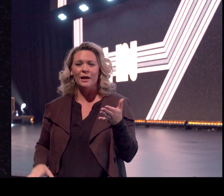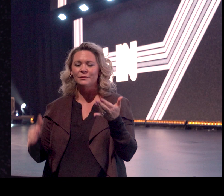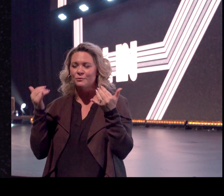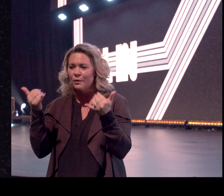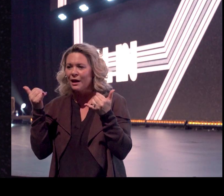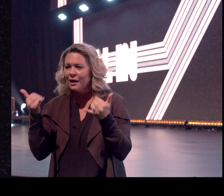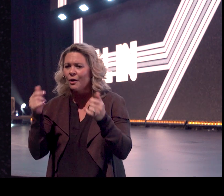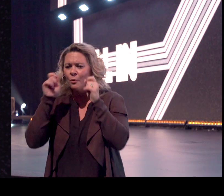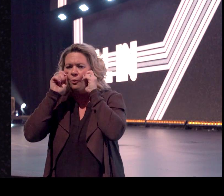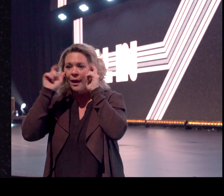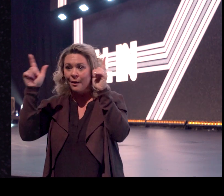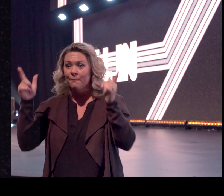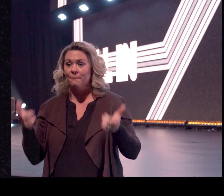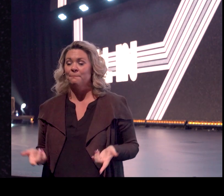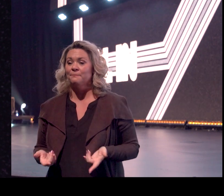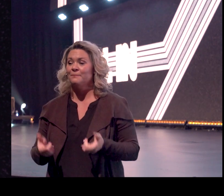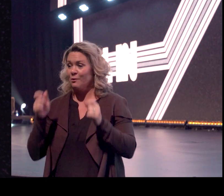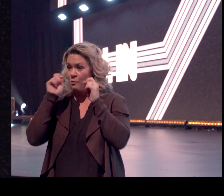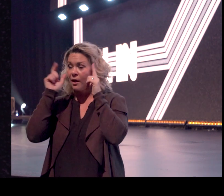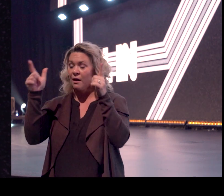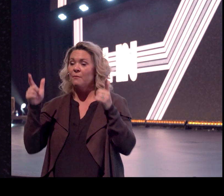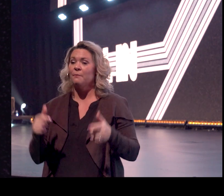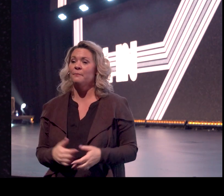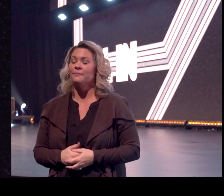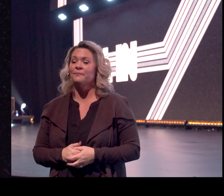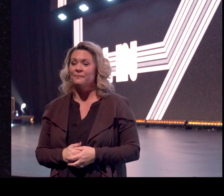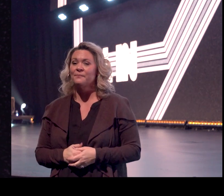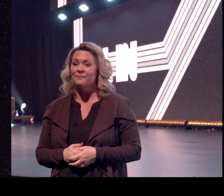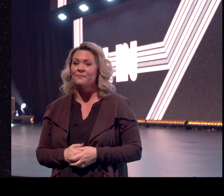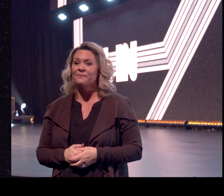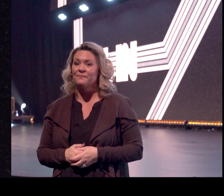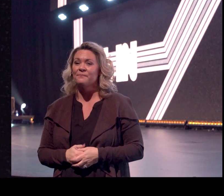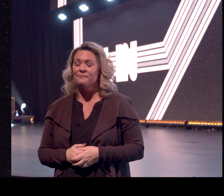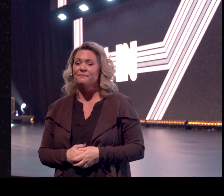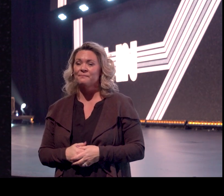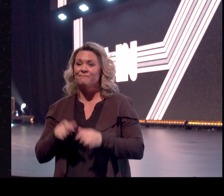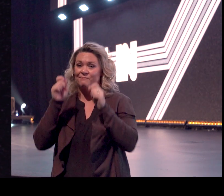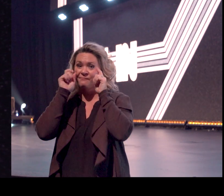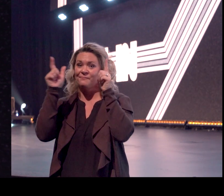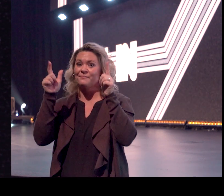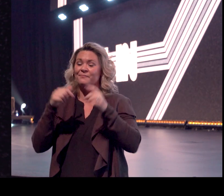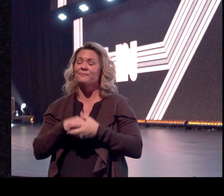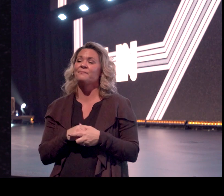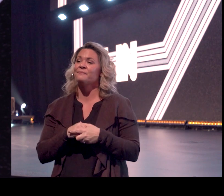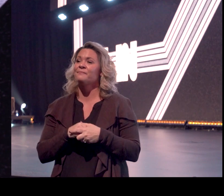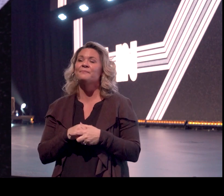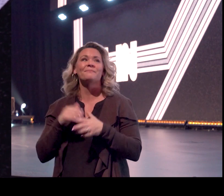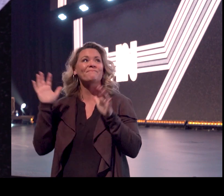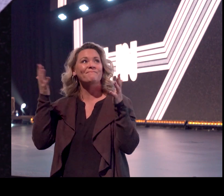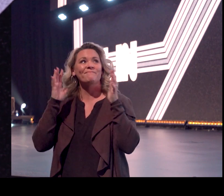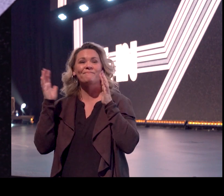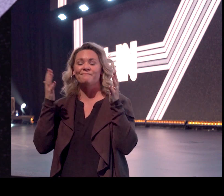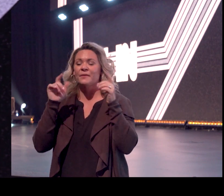Christ to wake up. Wake up. Wake up.